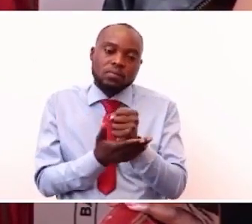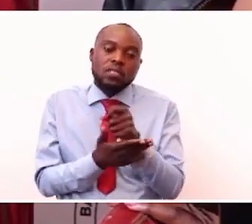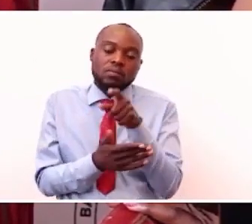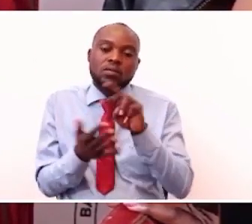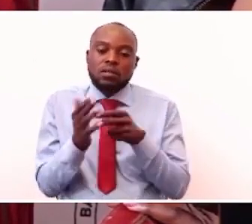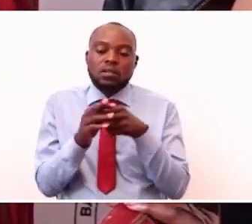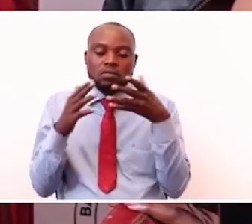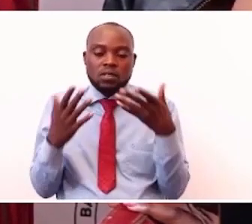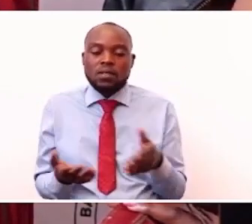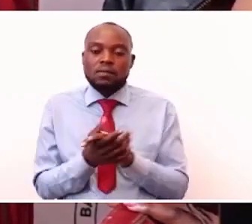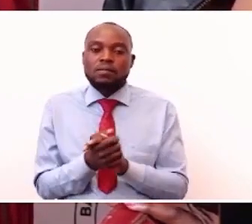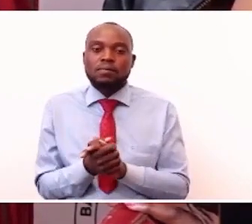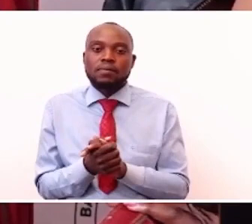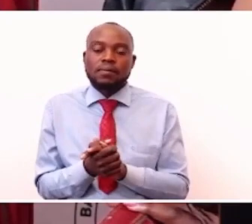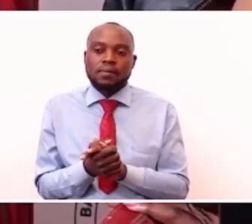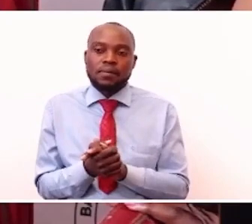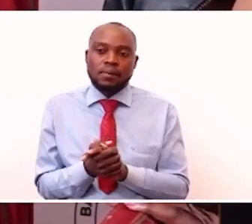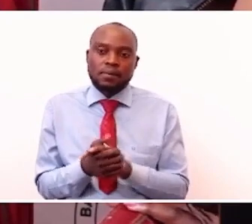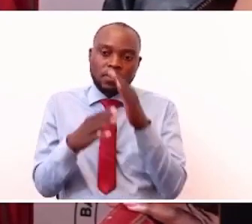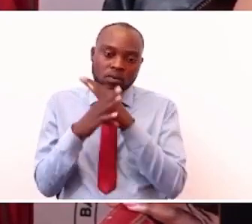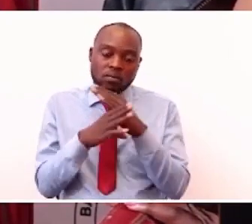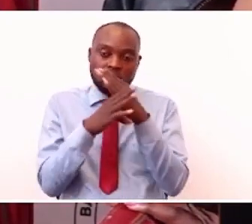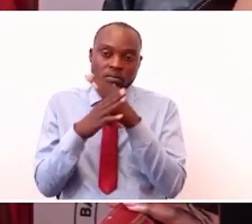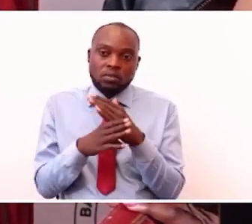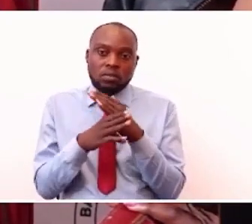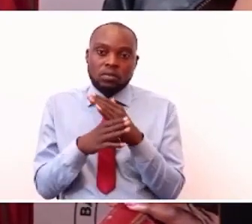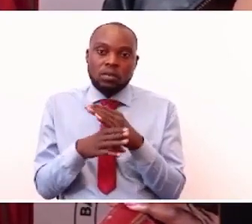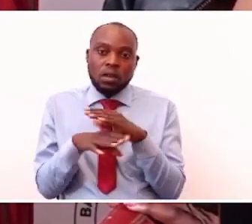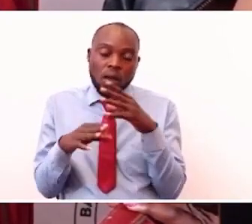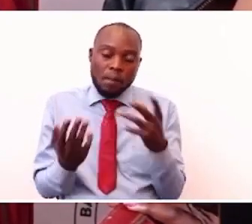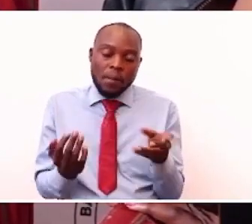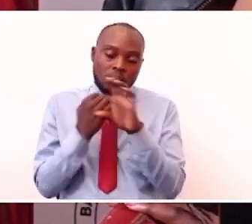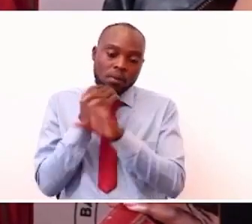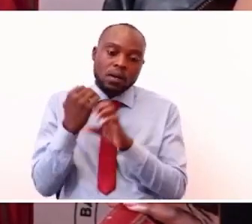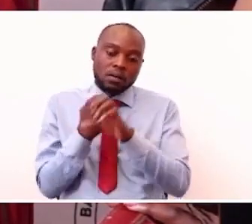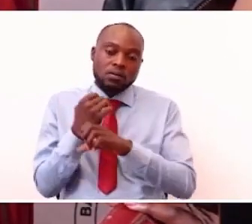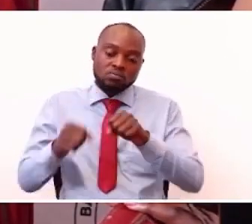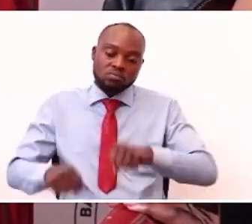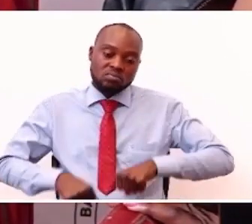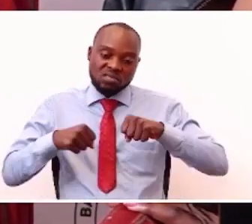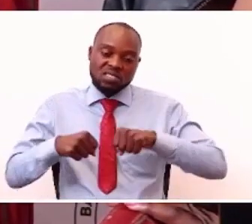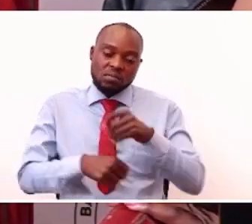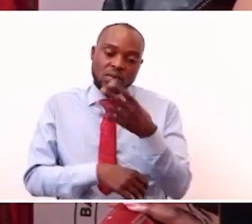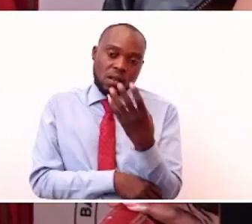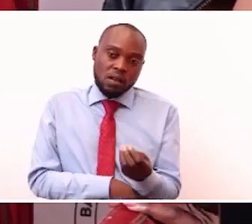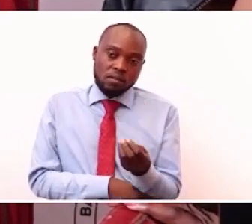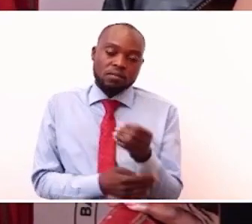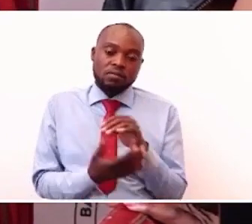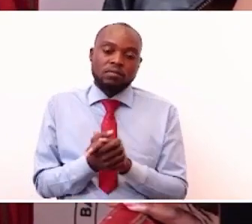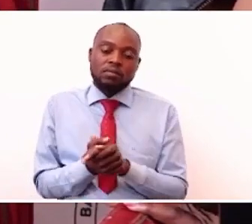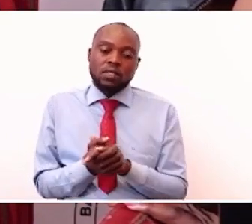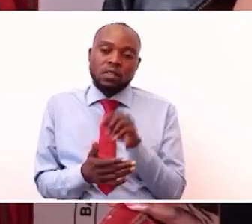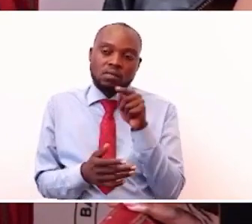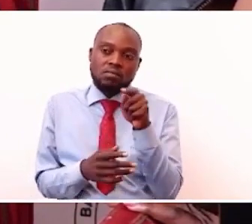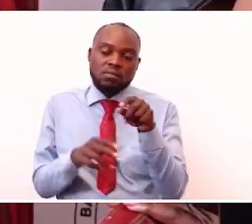means that the current control that the rich countries have on the global financial system must be